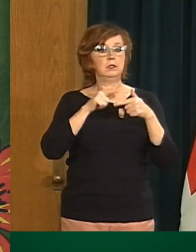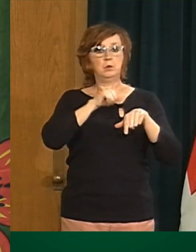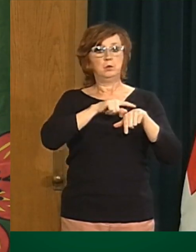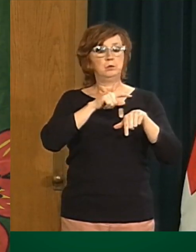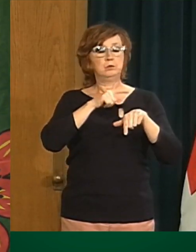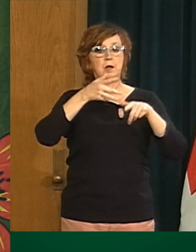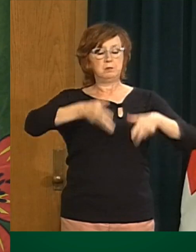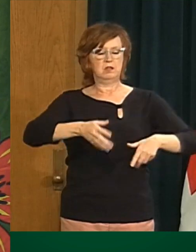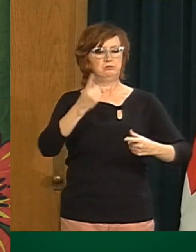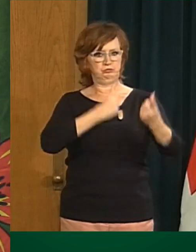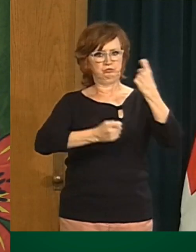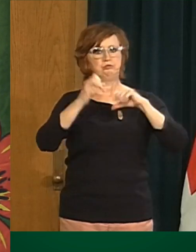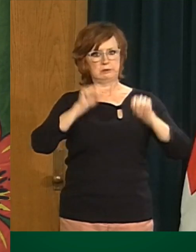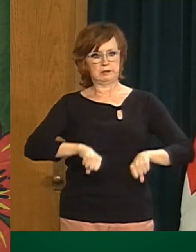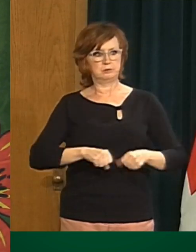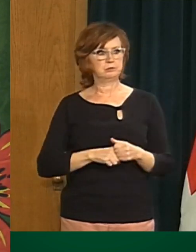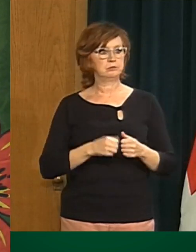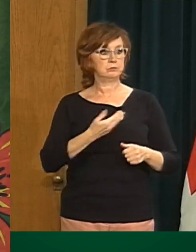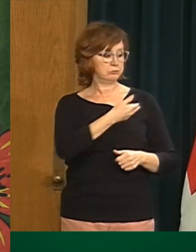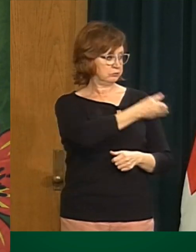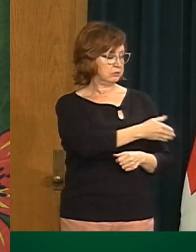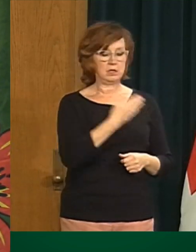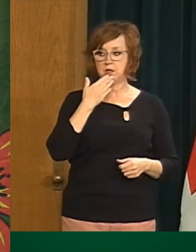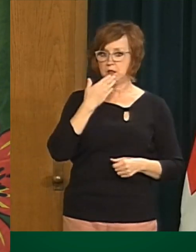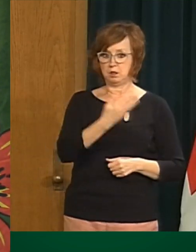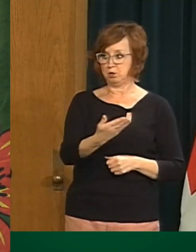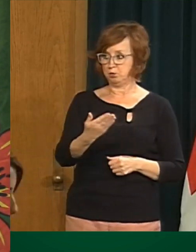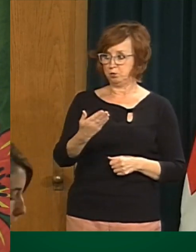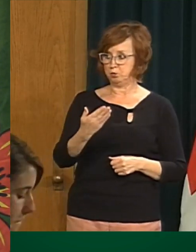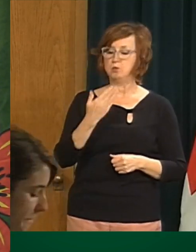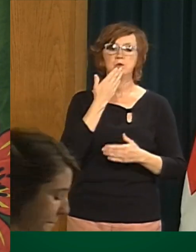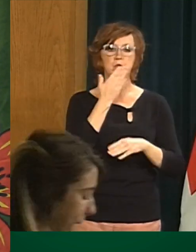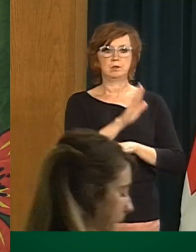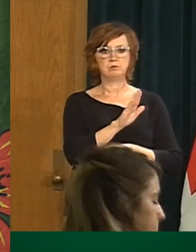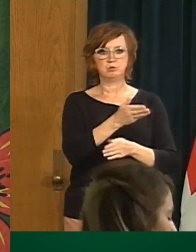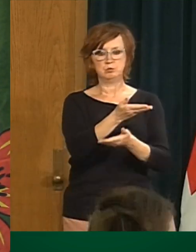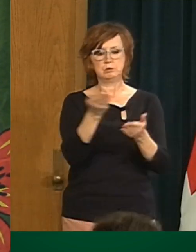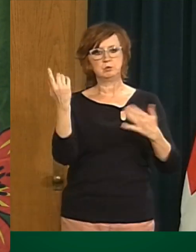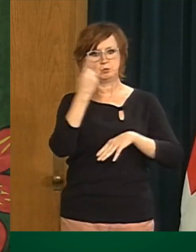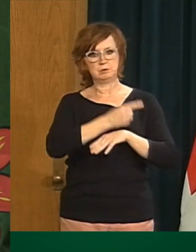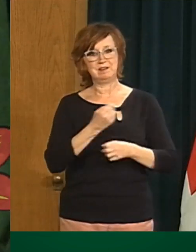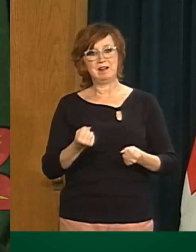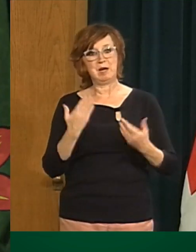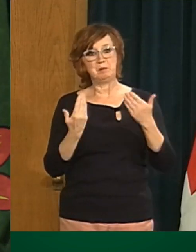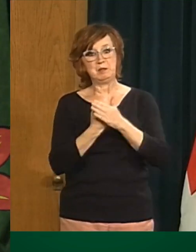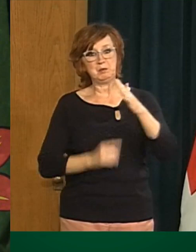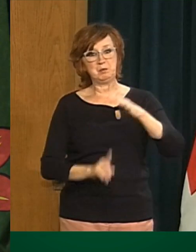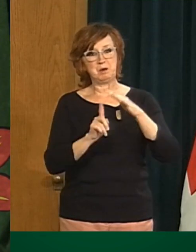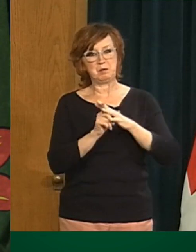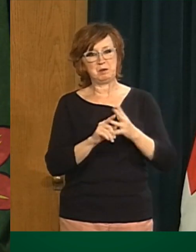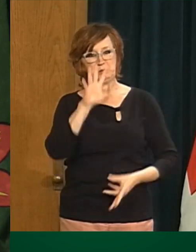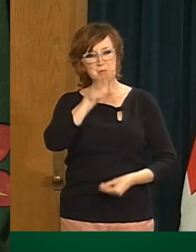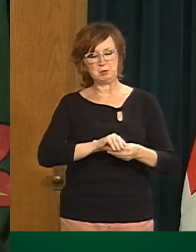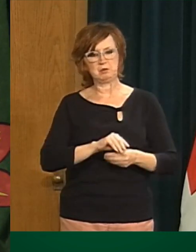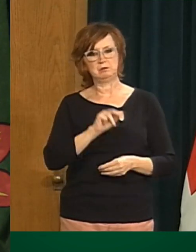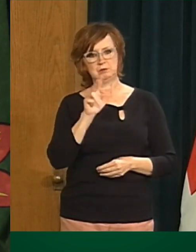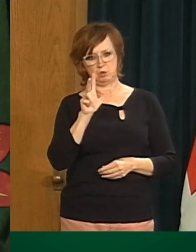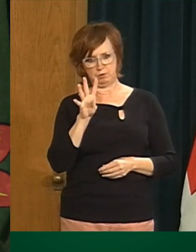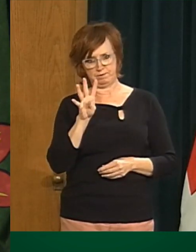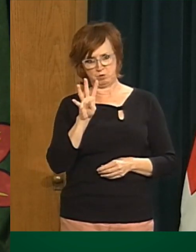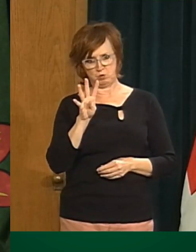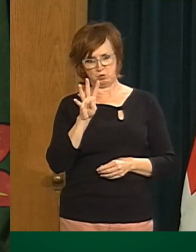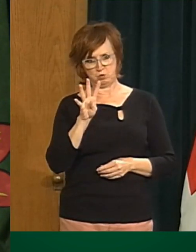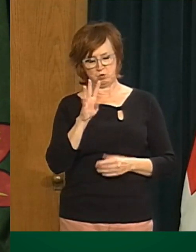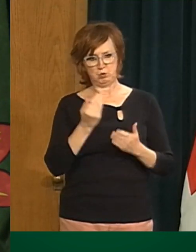questions. Premier? Well, thank you and good afternoon, everyone. Today we are reporting 34 new cases in the province of